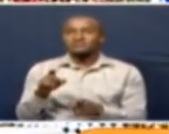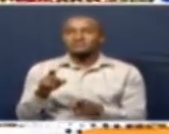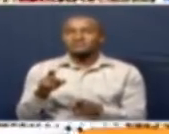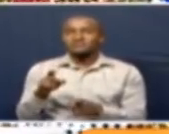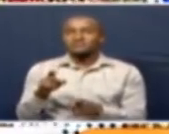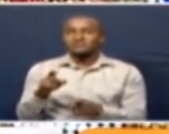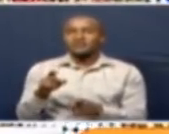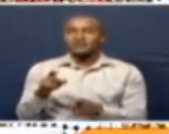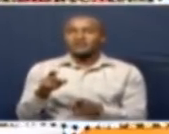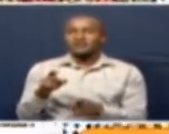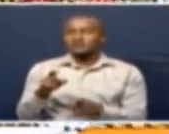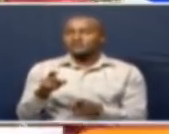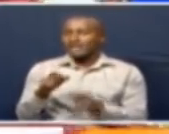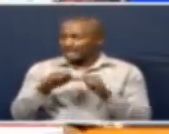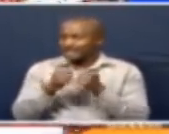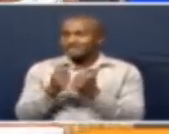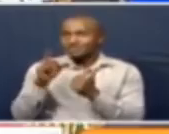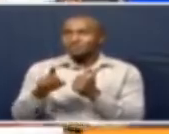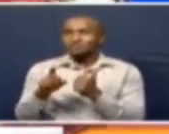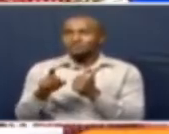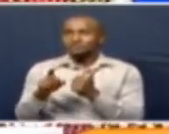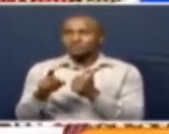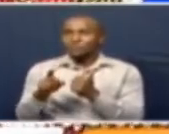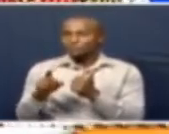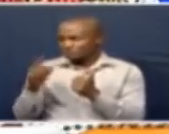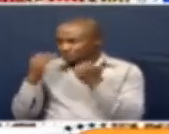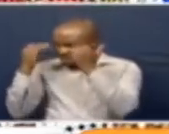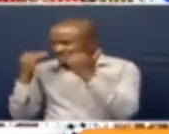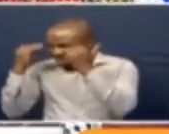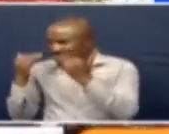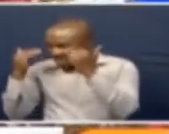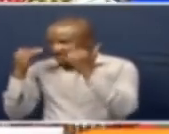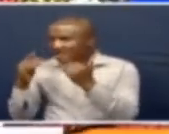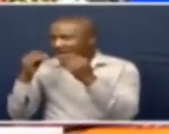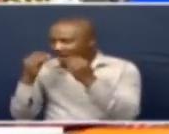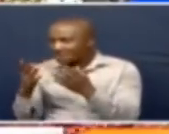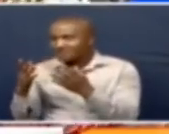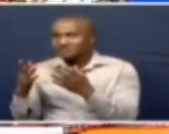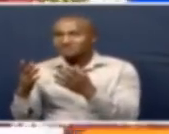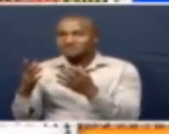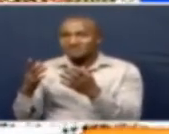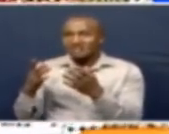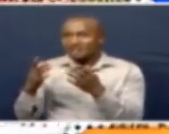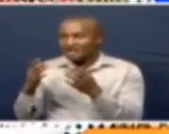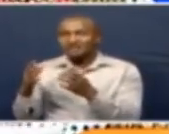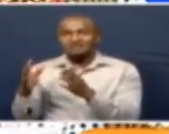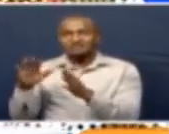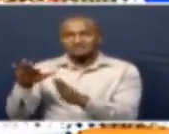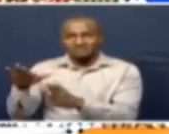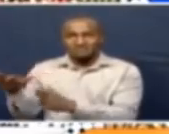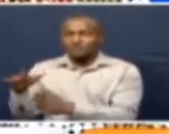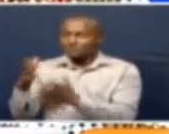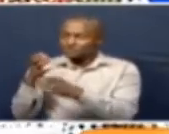agencies and agents are supposed to take off or relieve the stress of you knowing how much I'm supposed to be paid for this job, because you actually trust